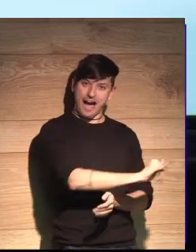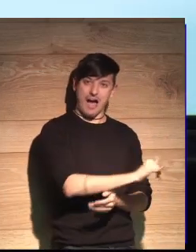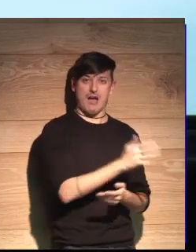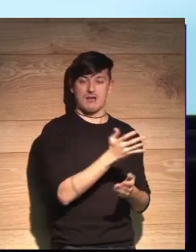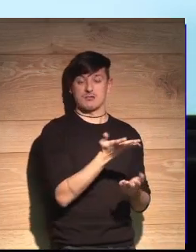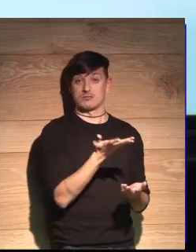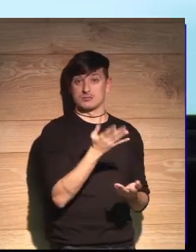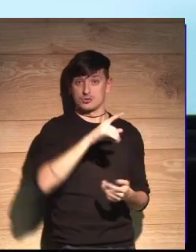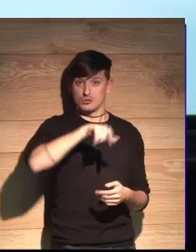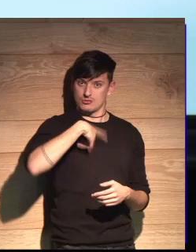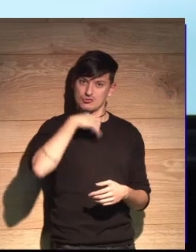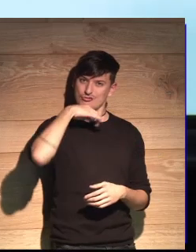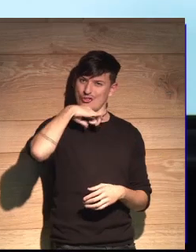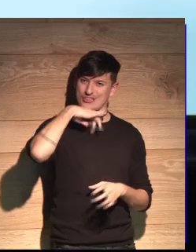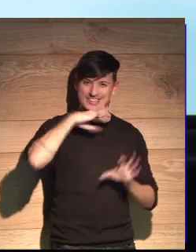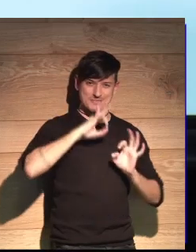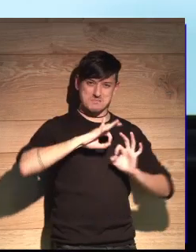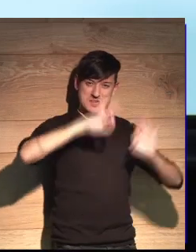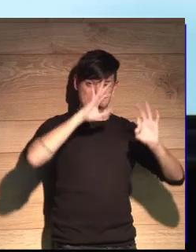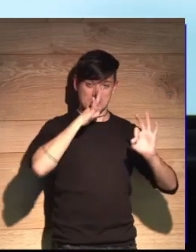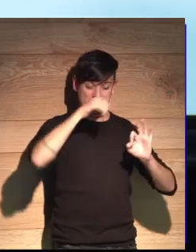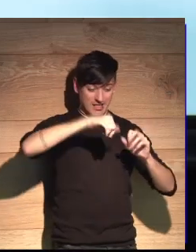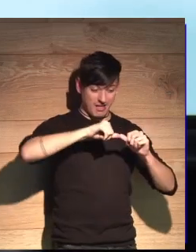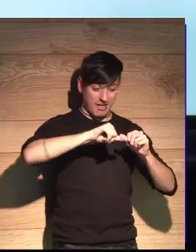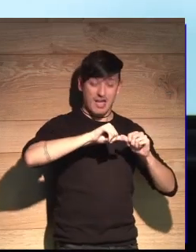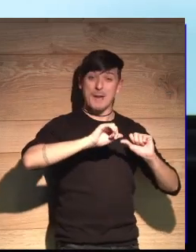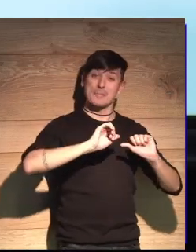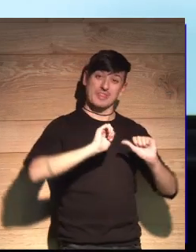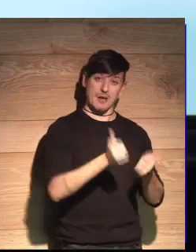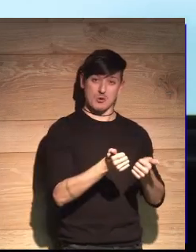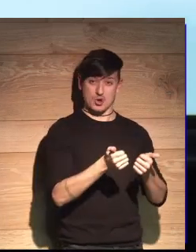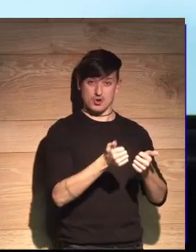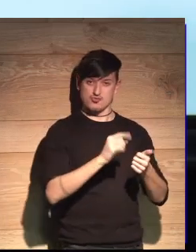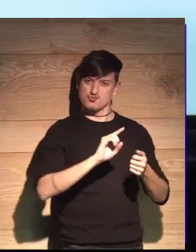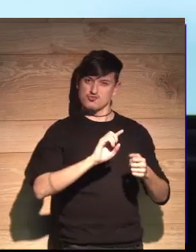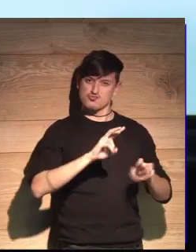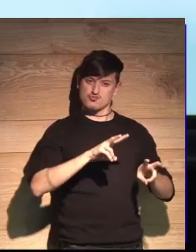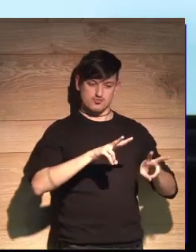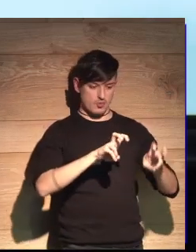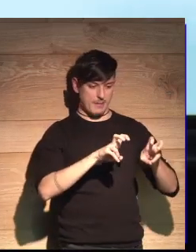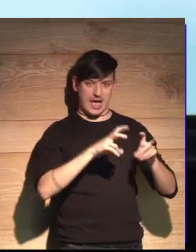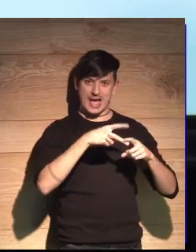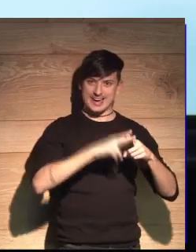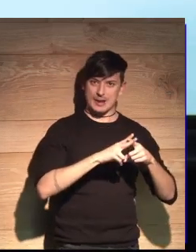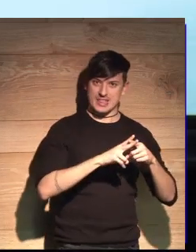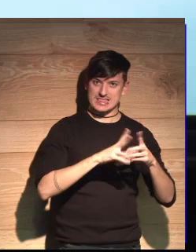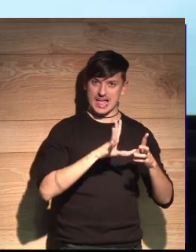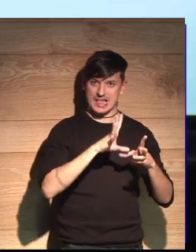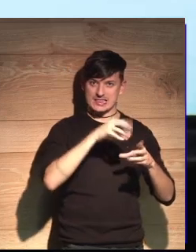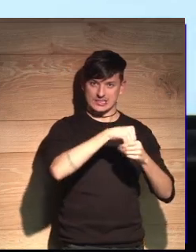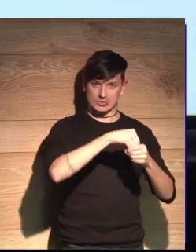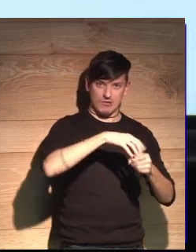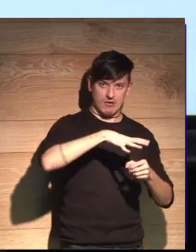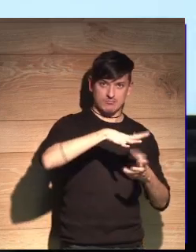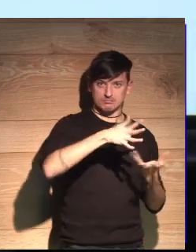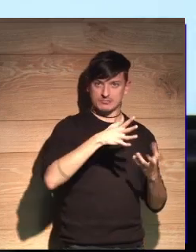And today we are especially happy because we start a new step, a new tool within